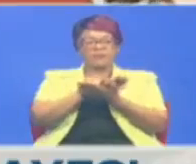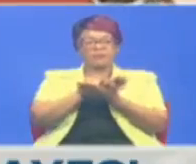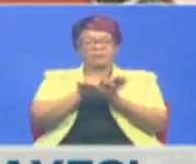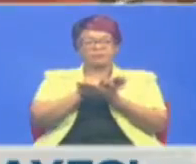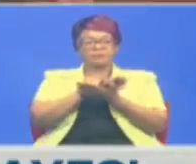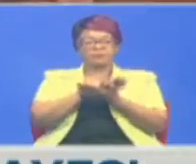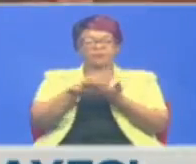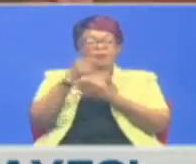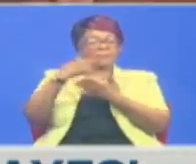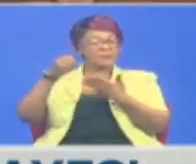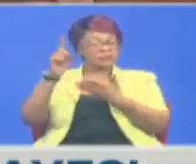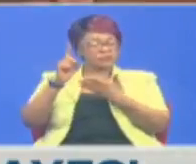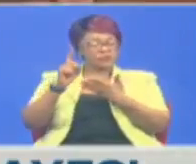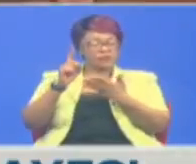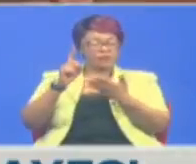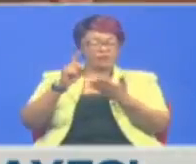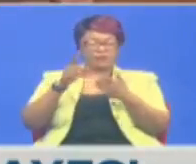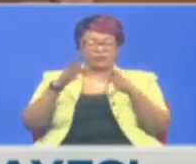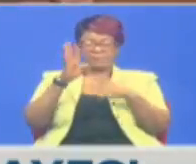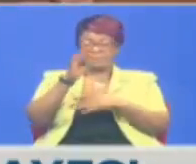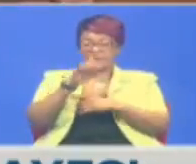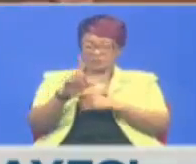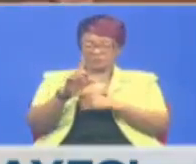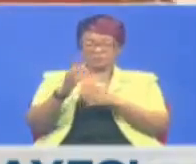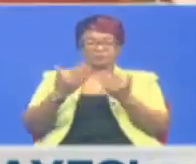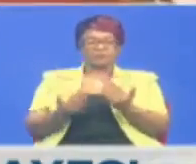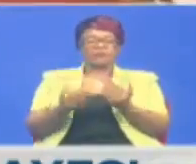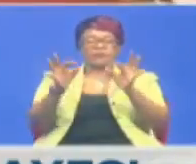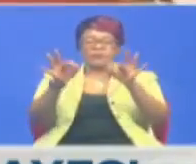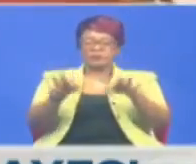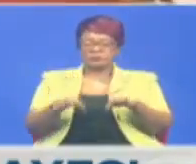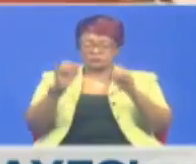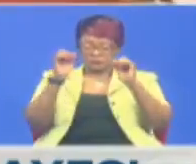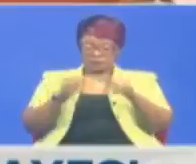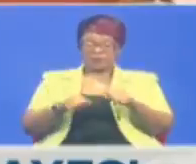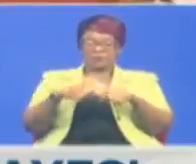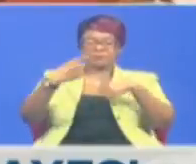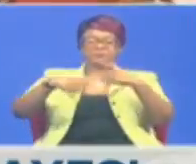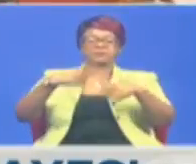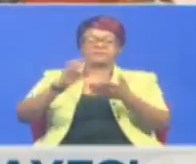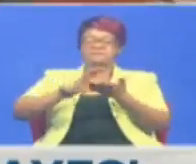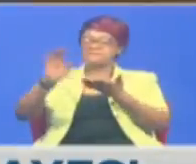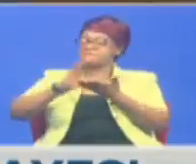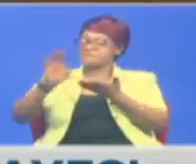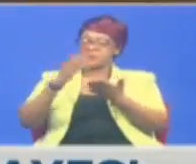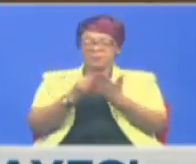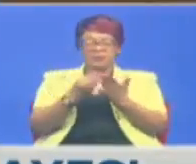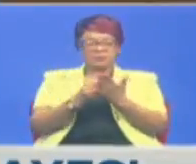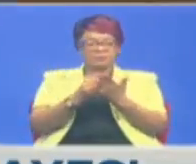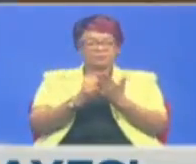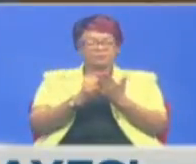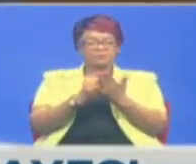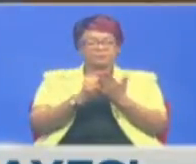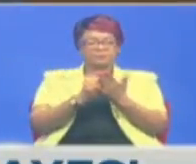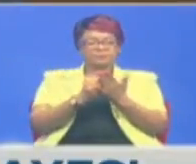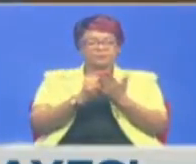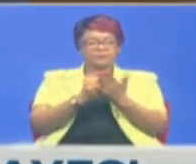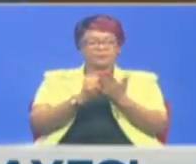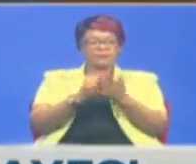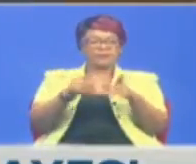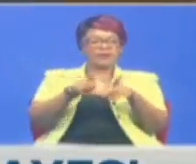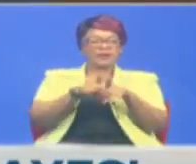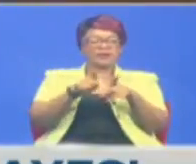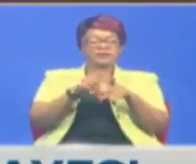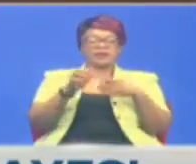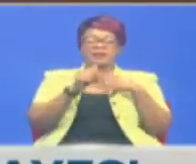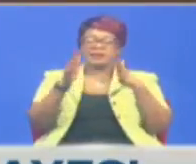the county revenue allocation bill, now Treasury can proceed to disburse the monies. As a leader, when you